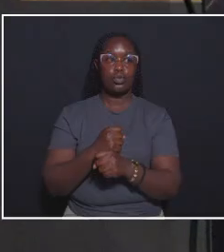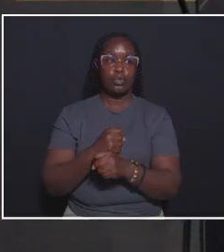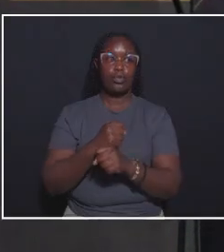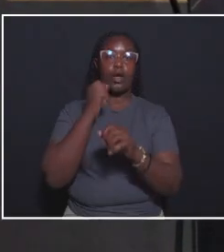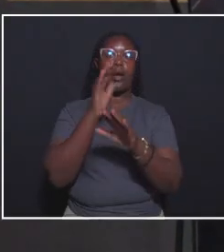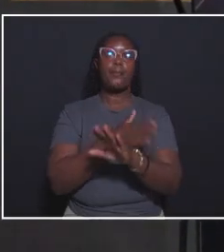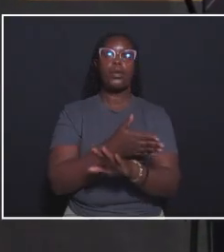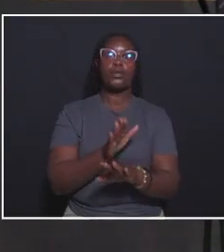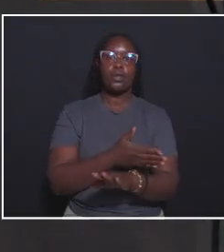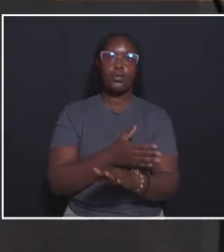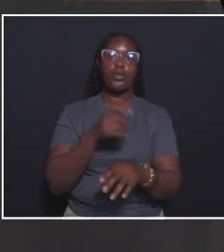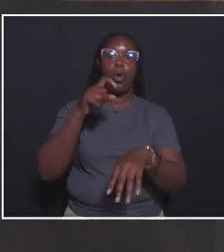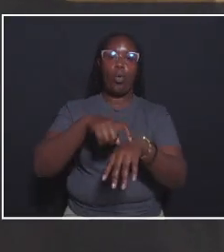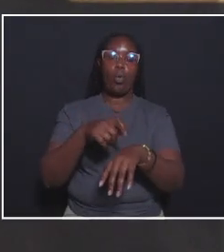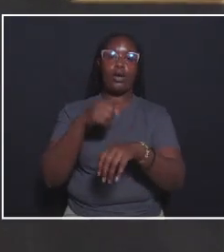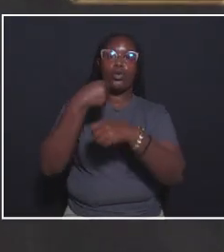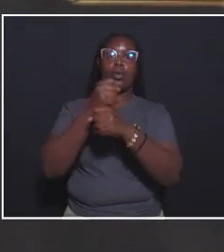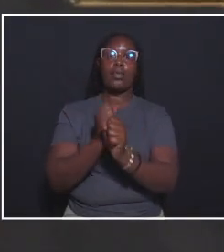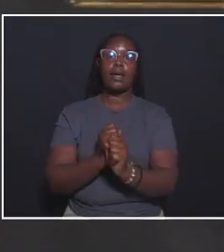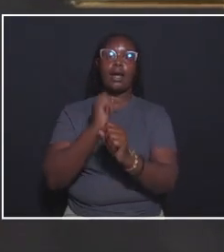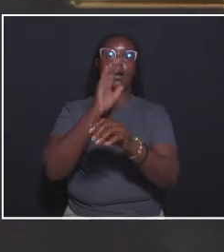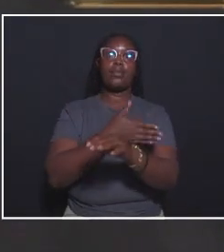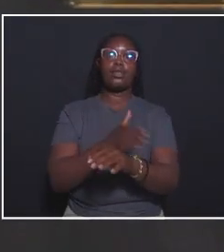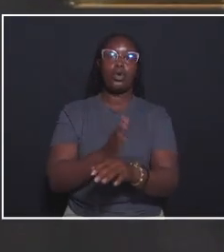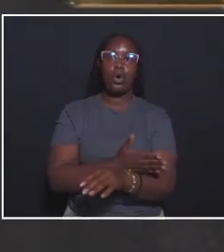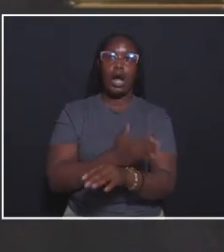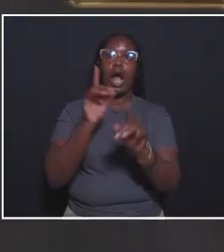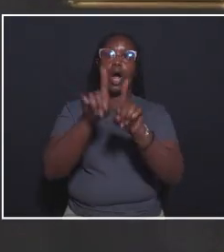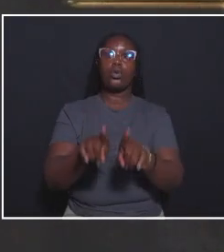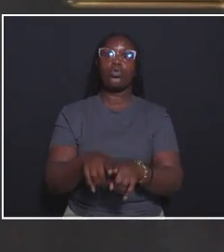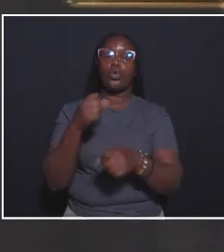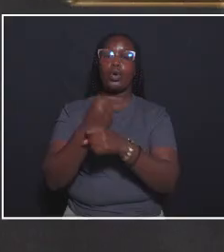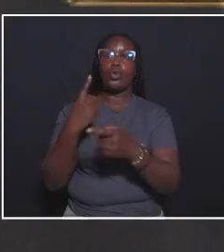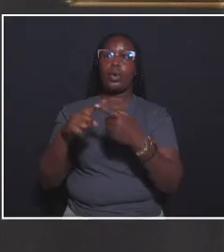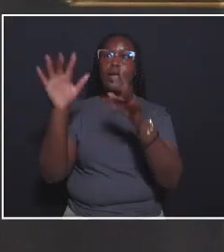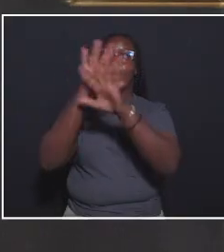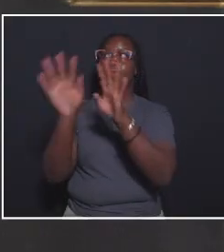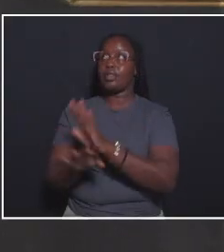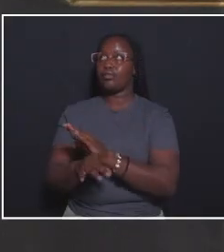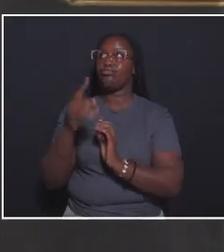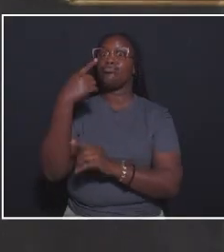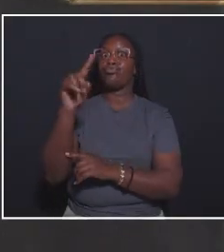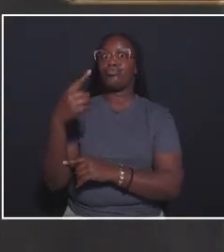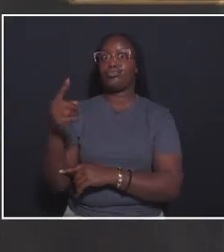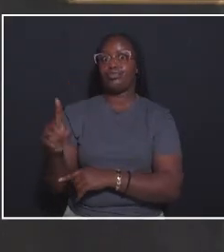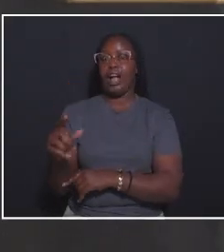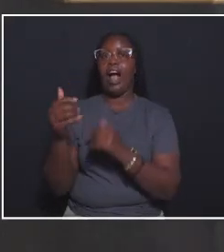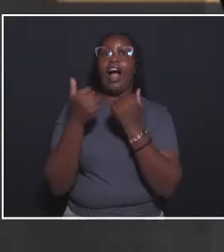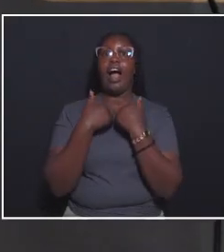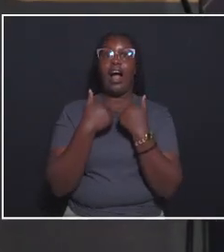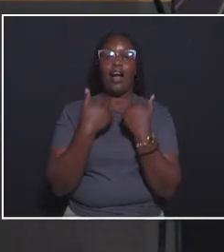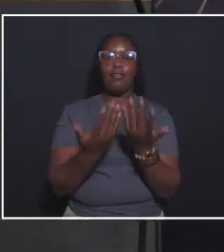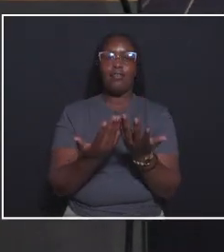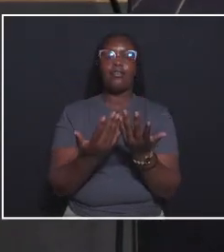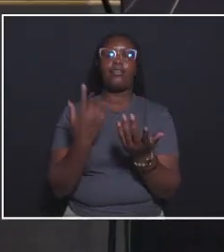music, because when you're making music and you're doing all these things, you're right. There is a rhythm to it. As an editor,